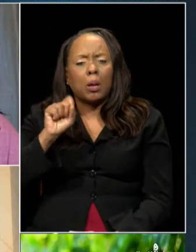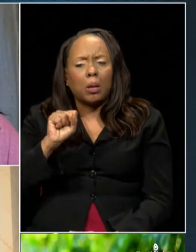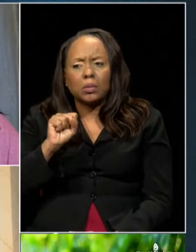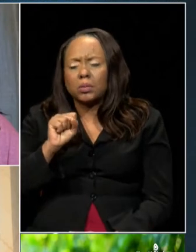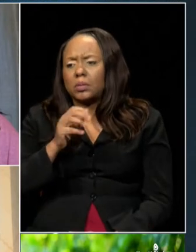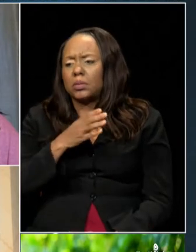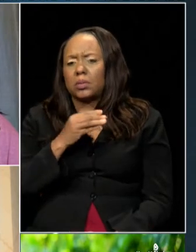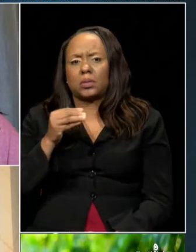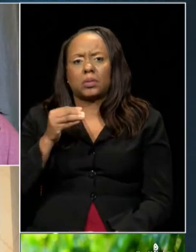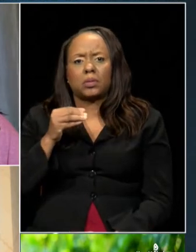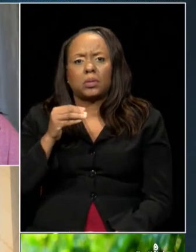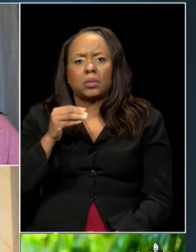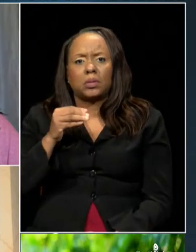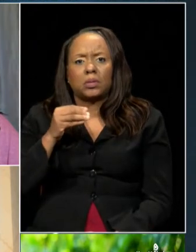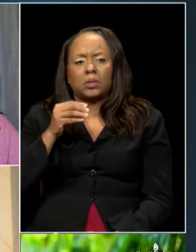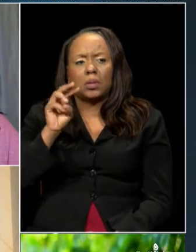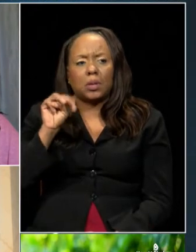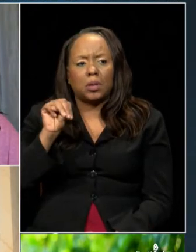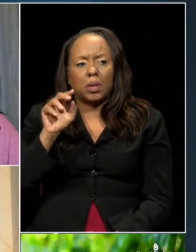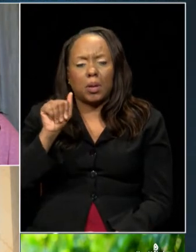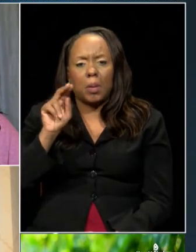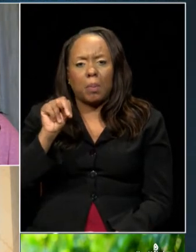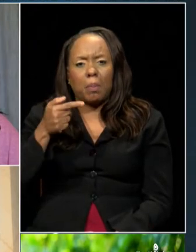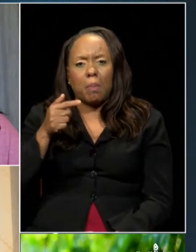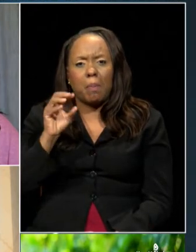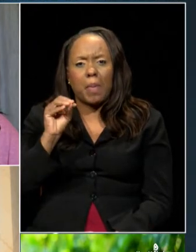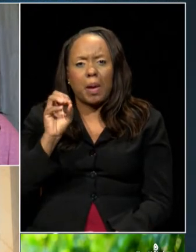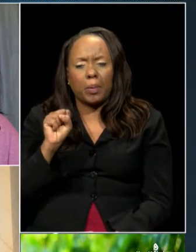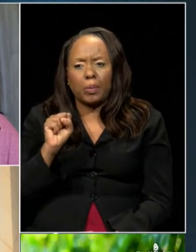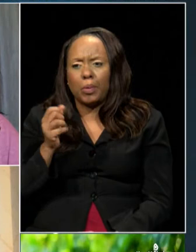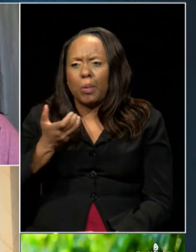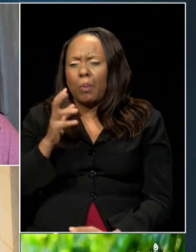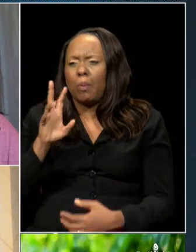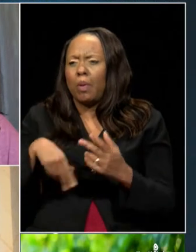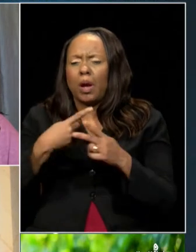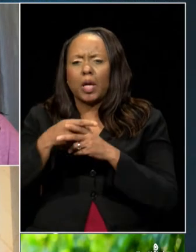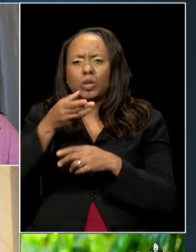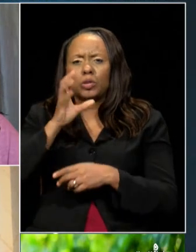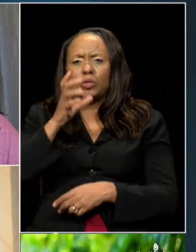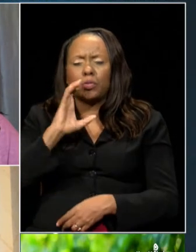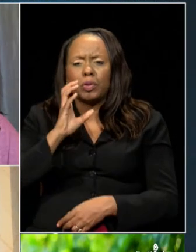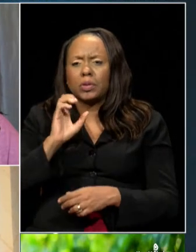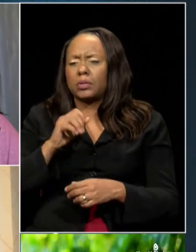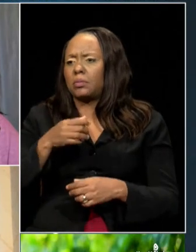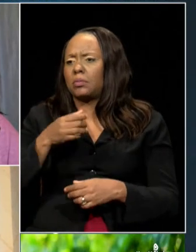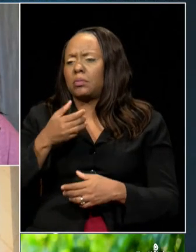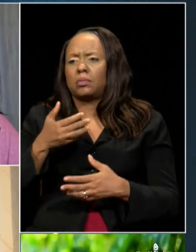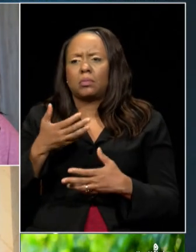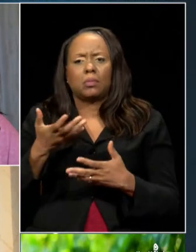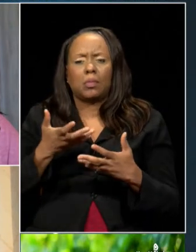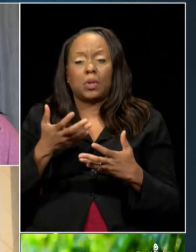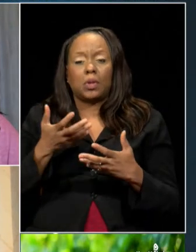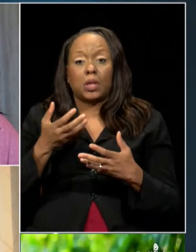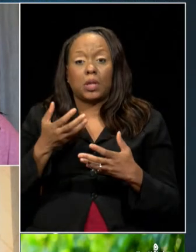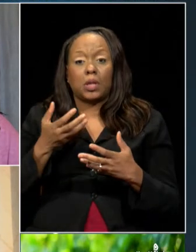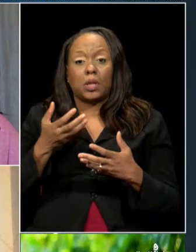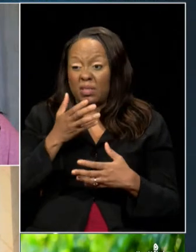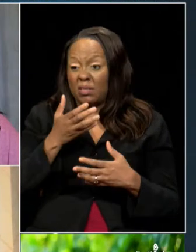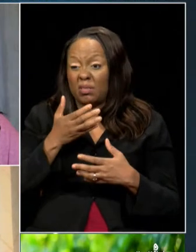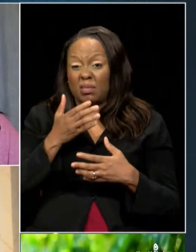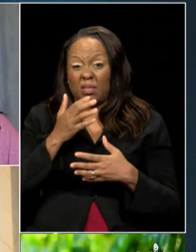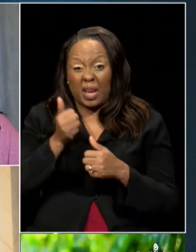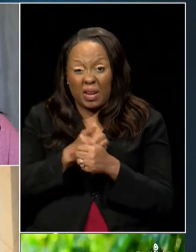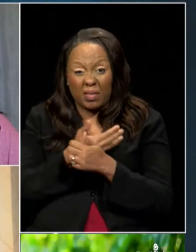and the drink stuff like beverages, what kind of thing that you can use or don't use or can use in more